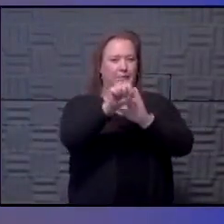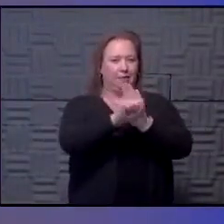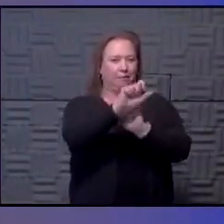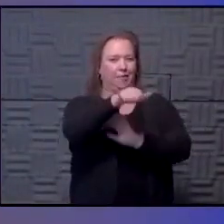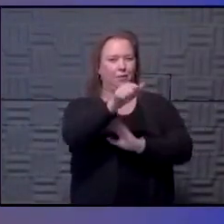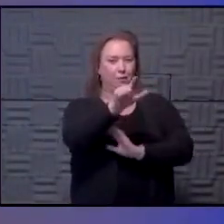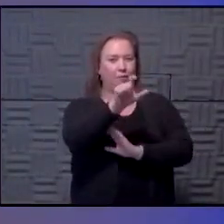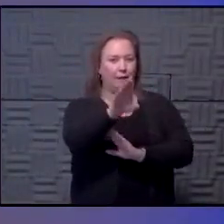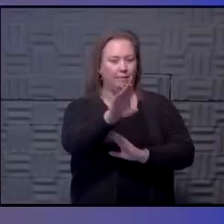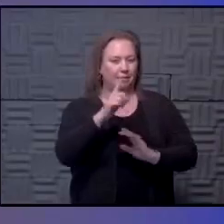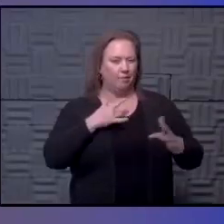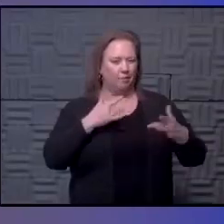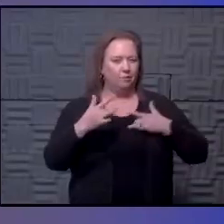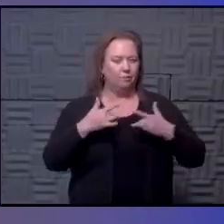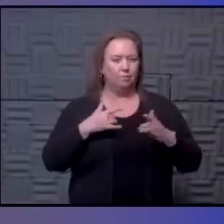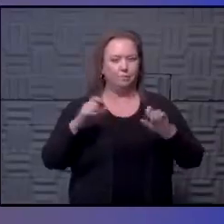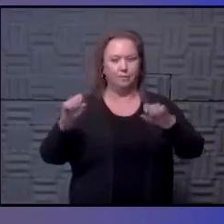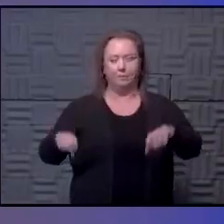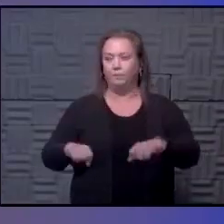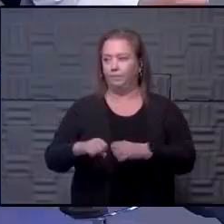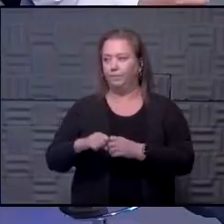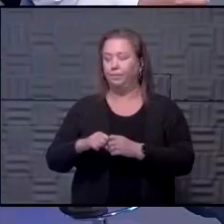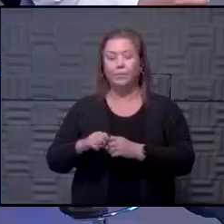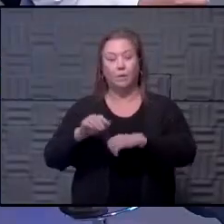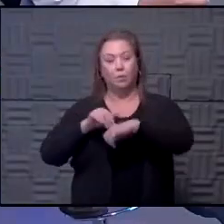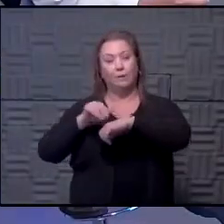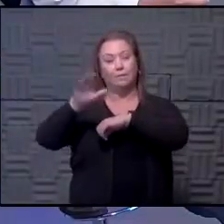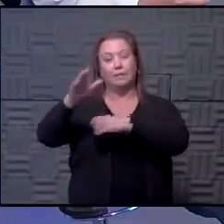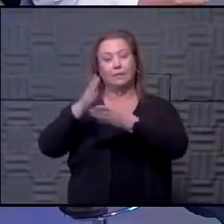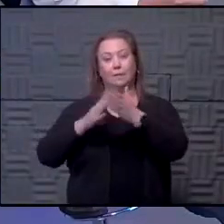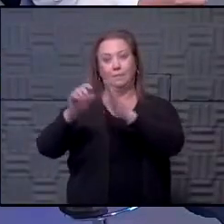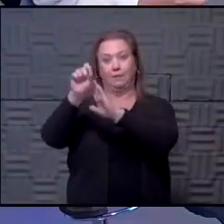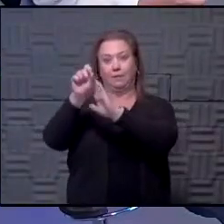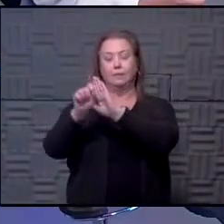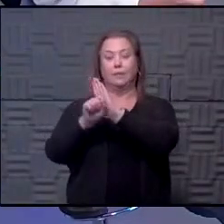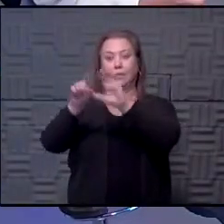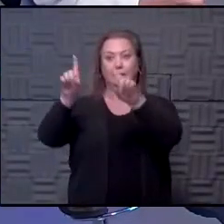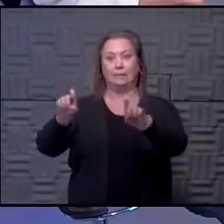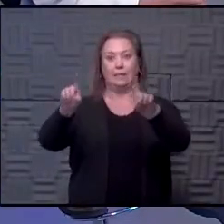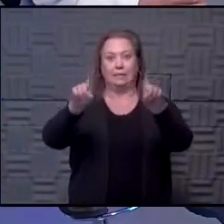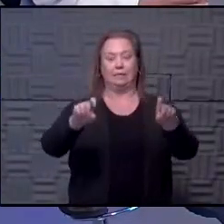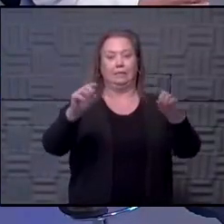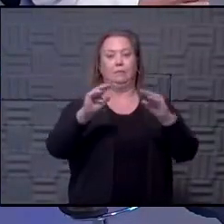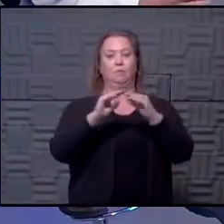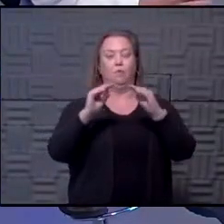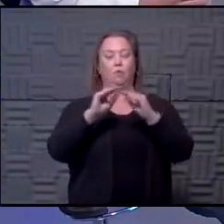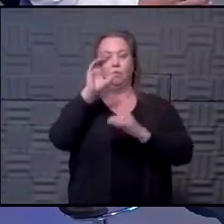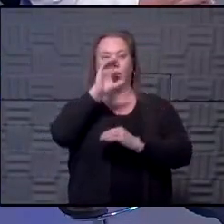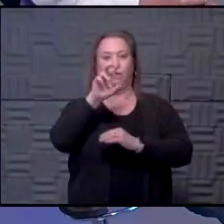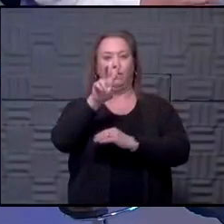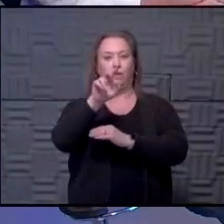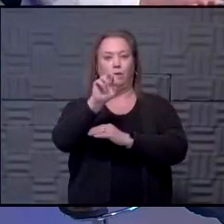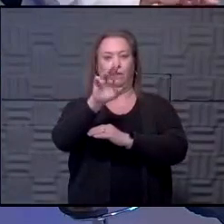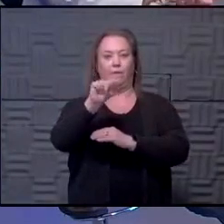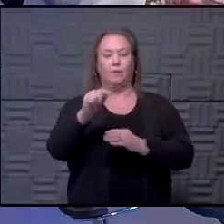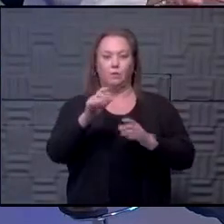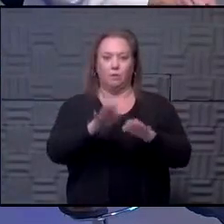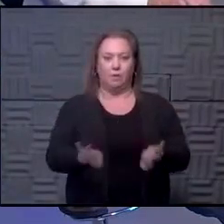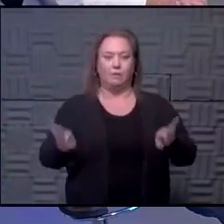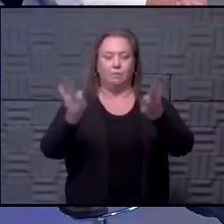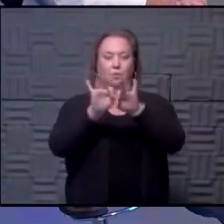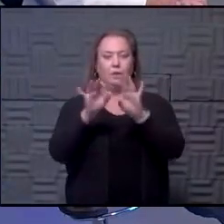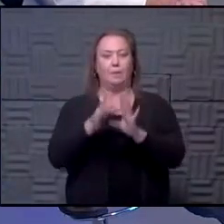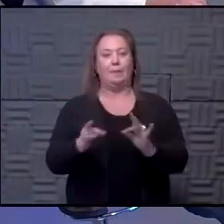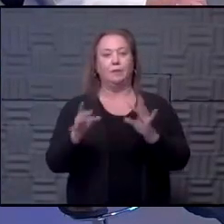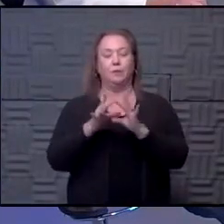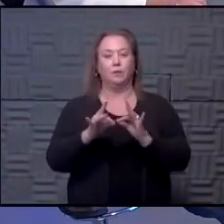labs that are if you have a concern. And we've sent some out. We have, and the state is testing more to search for the variant, so I think that's important as well. And